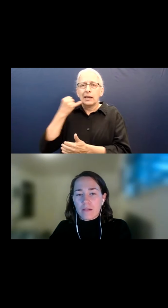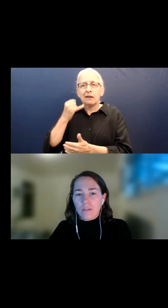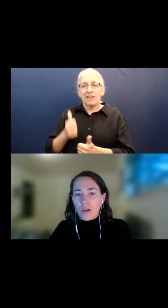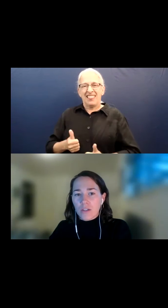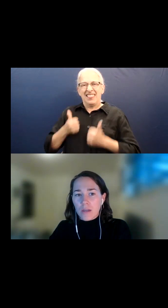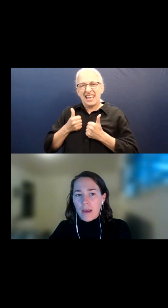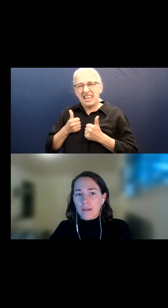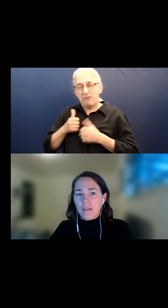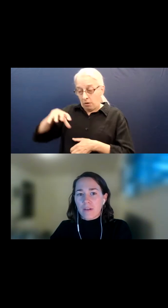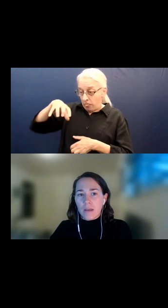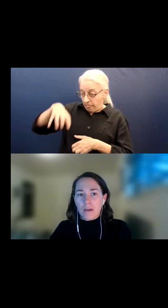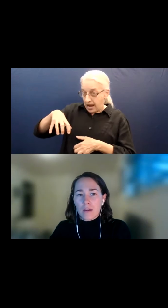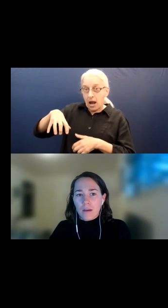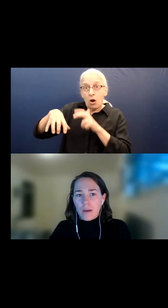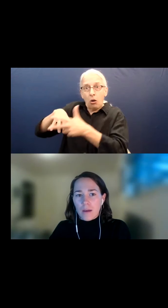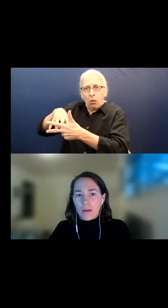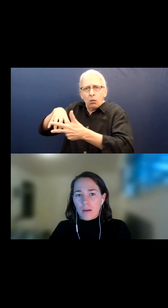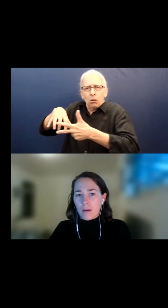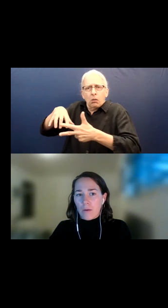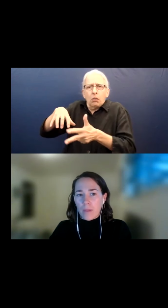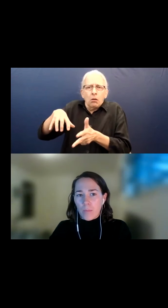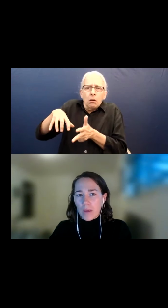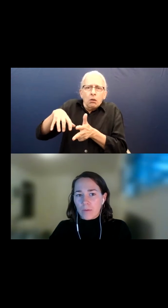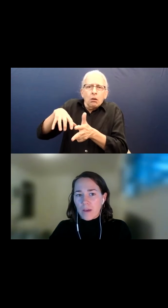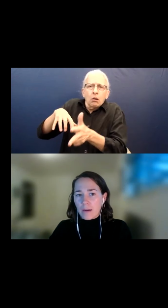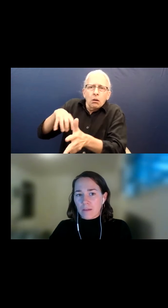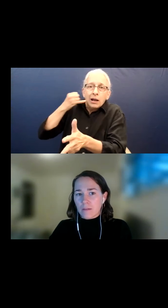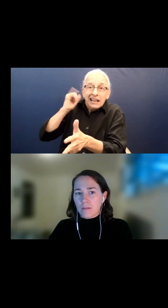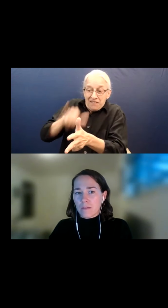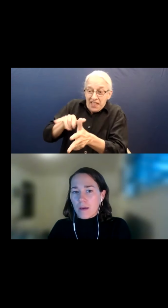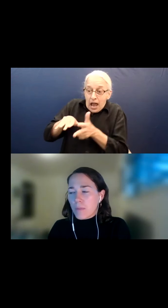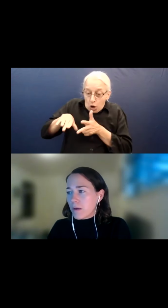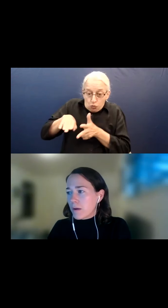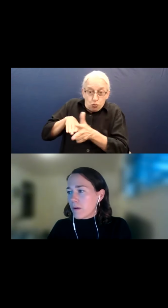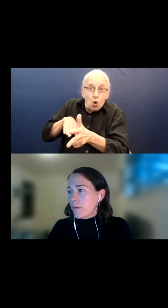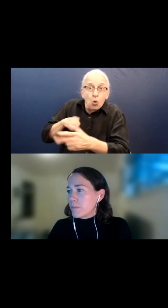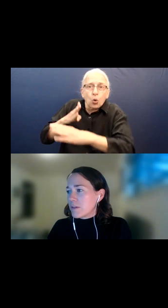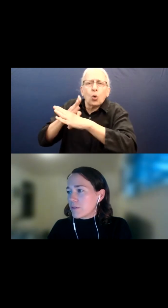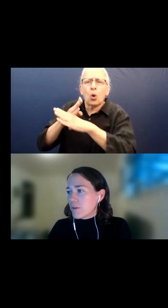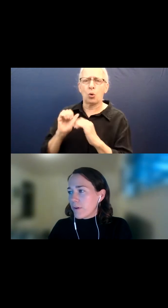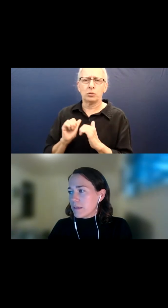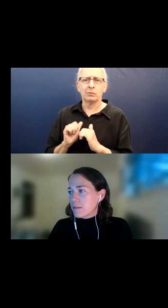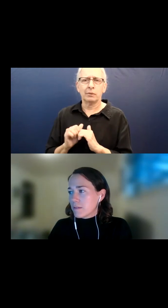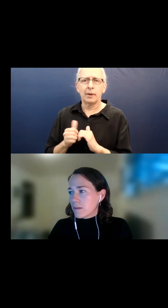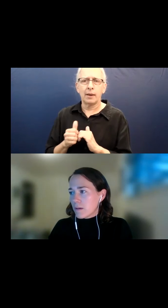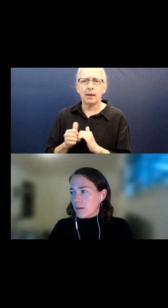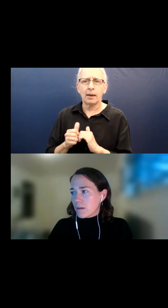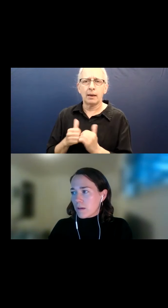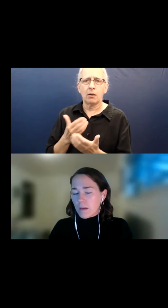that construction activity, how will they be able to access their homes and